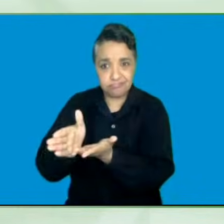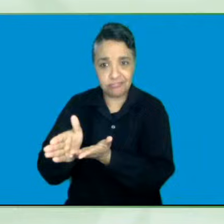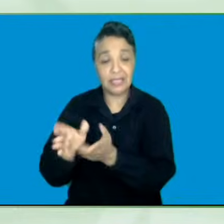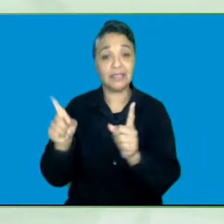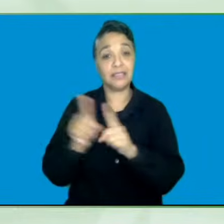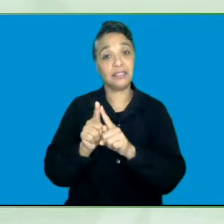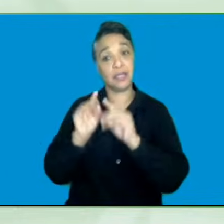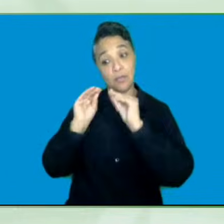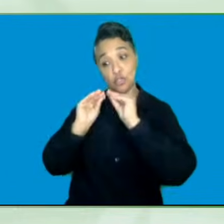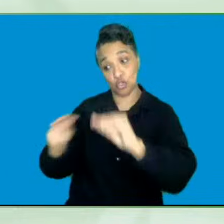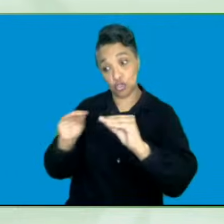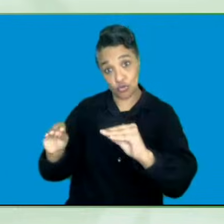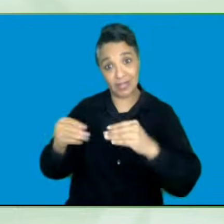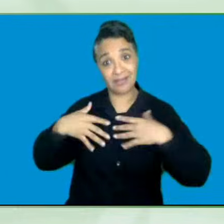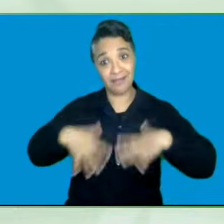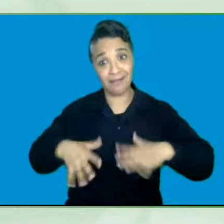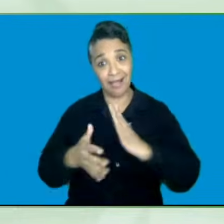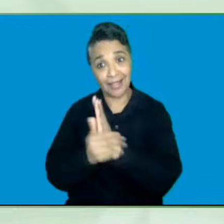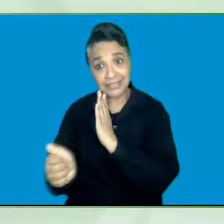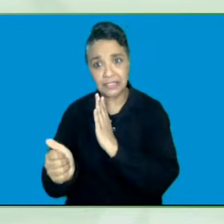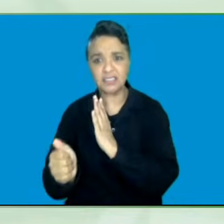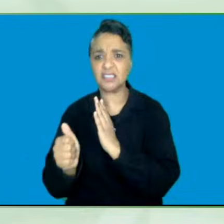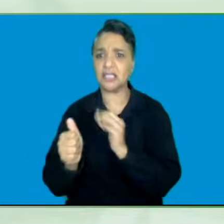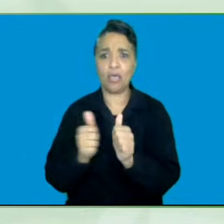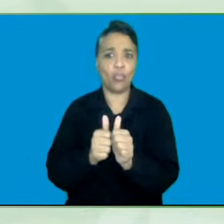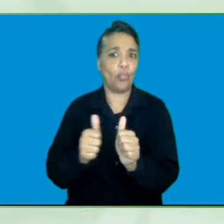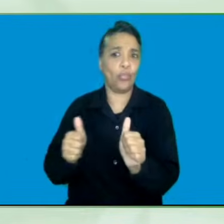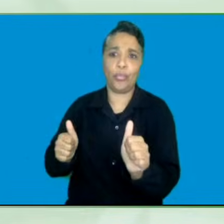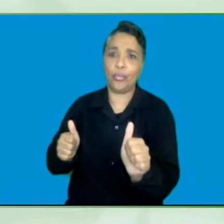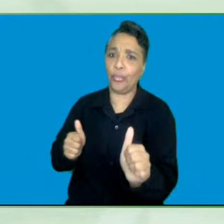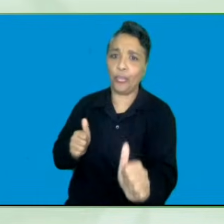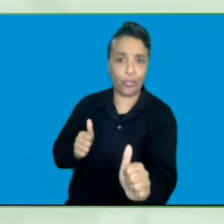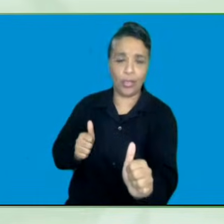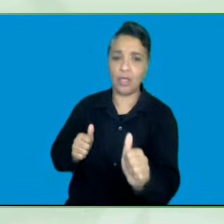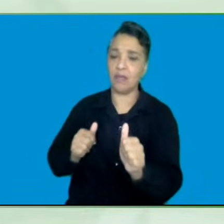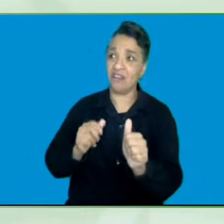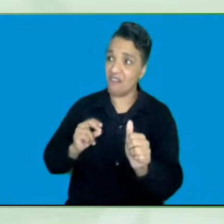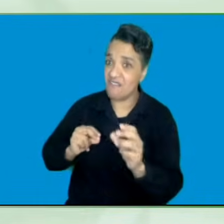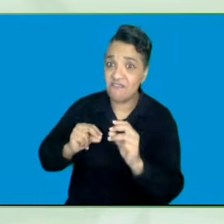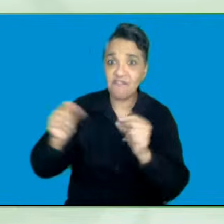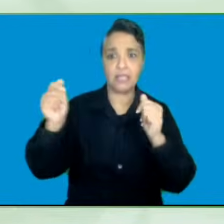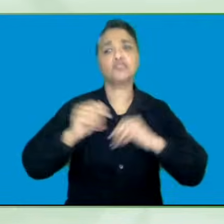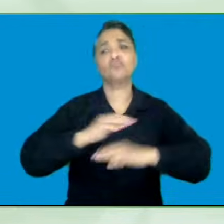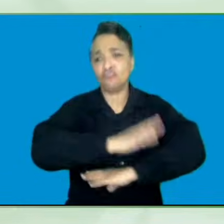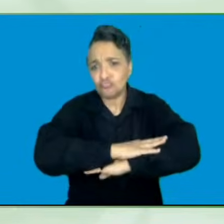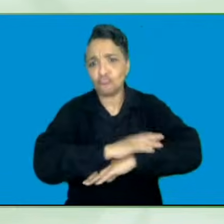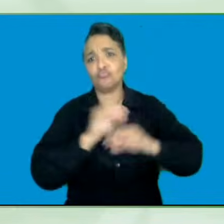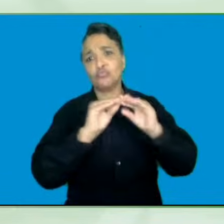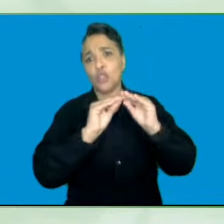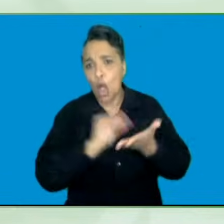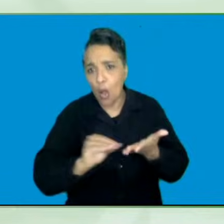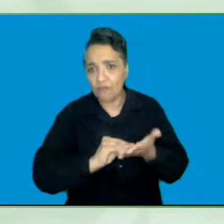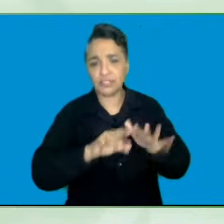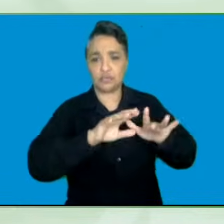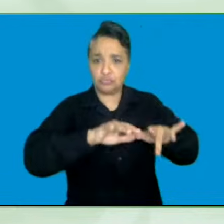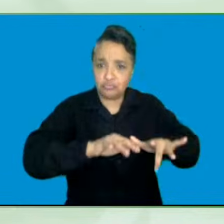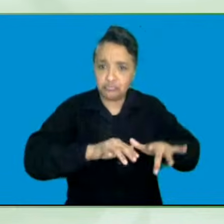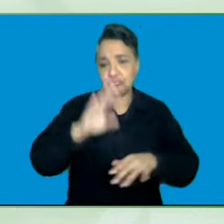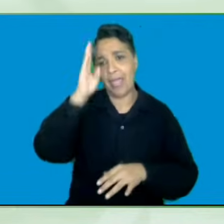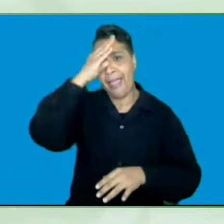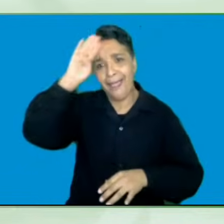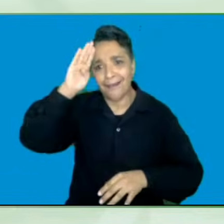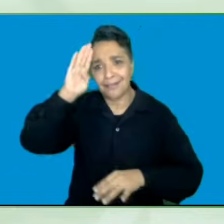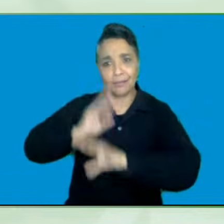training has been slower than it has been in office environments or in academic learning, for